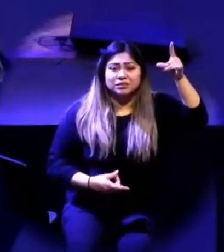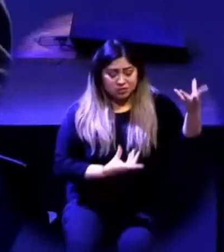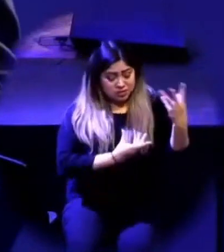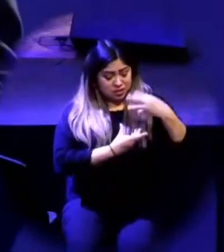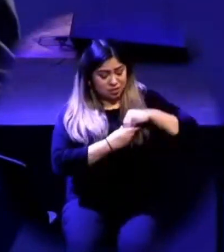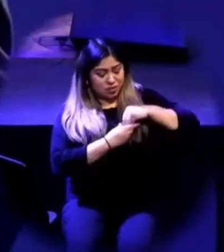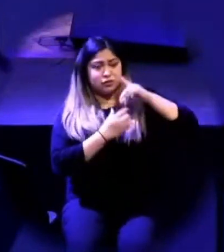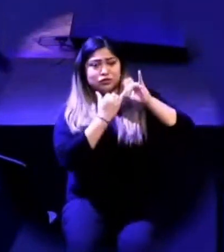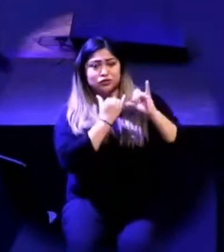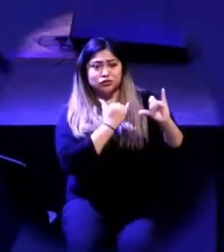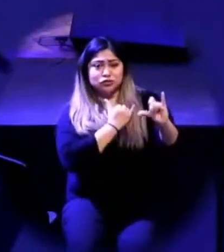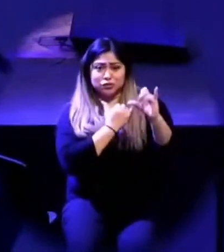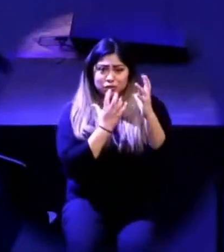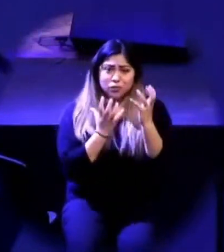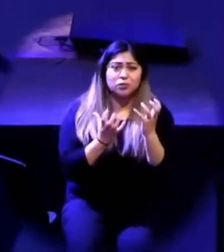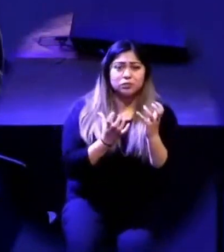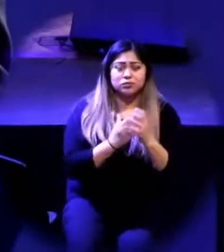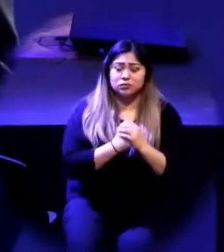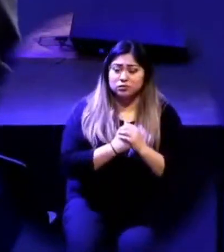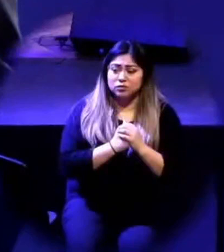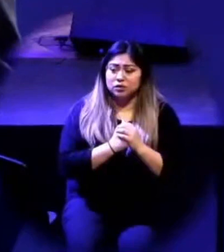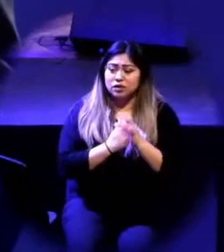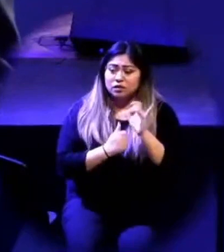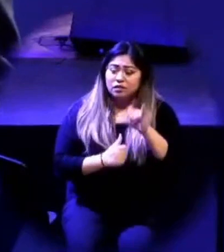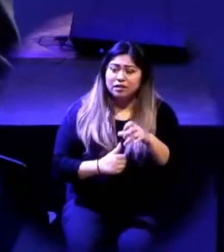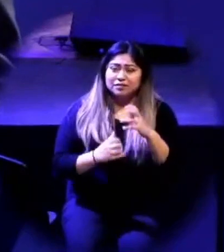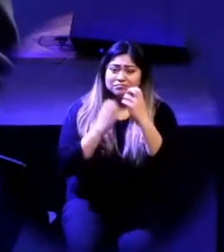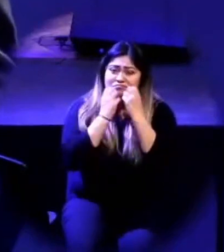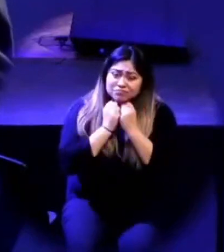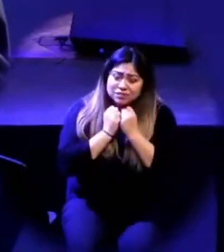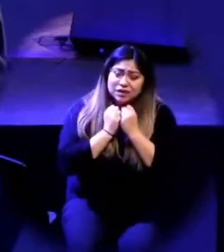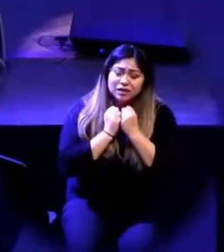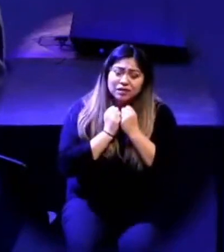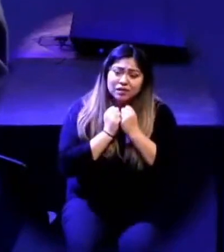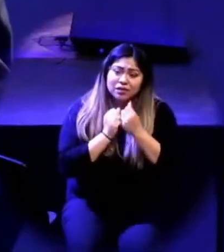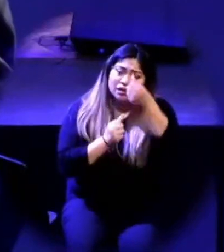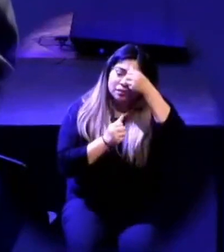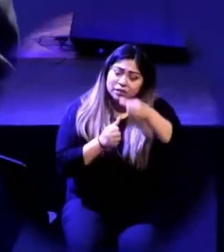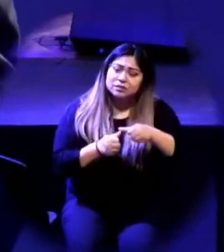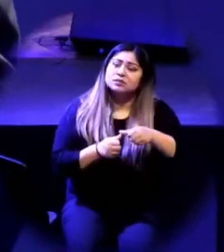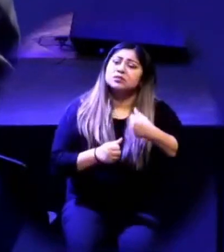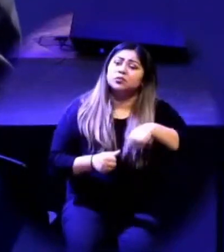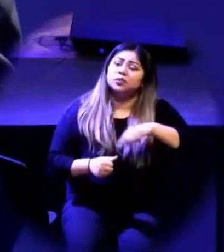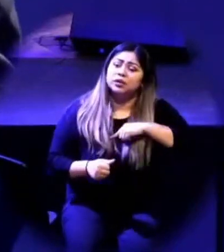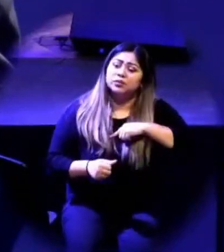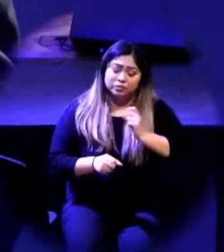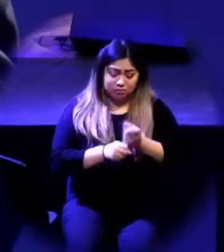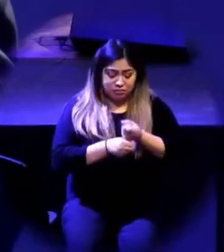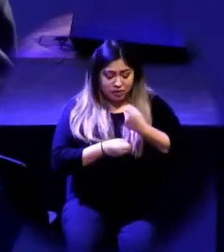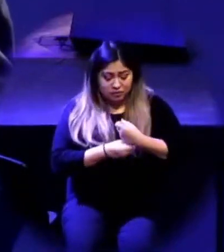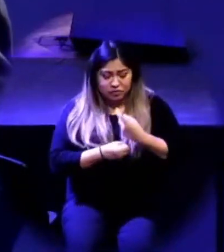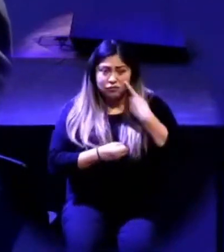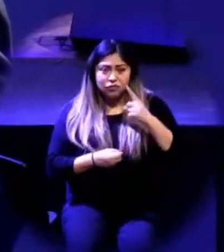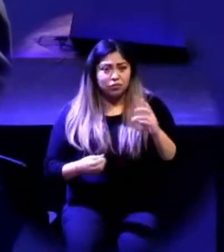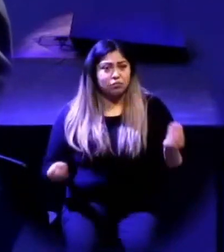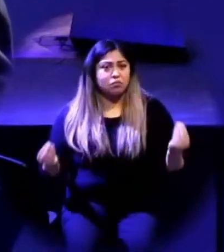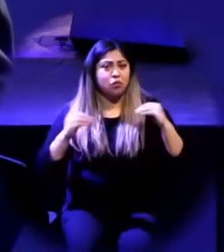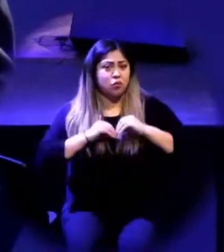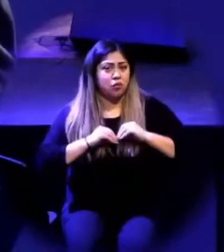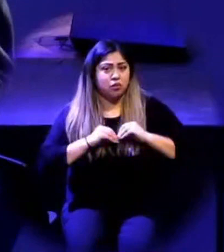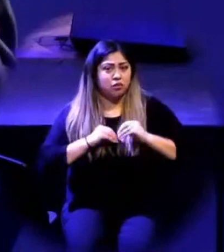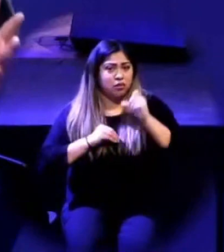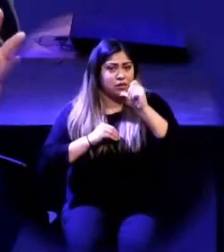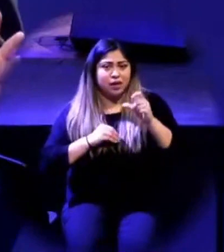that desire helps remind us that we were made for more than the brokenness of this